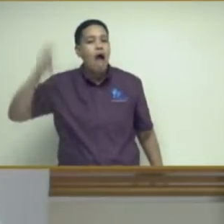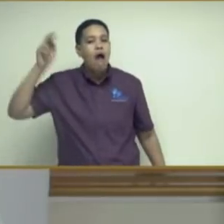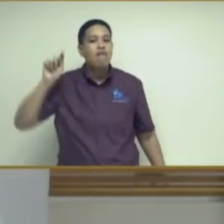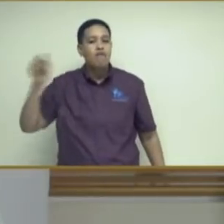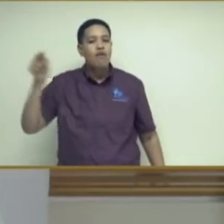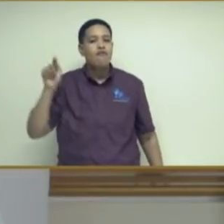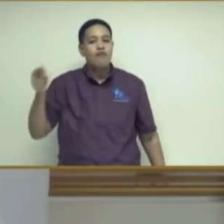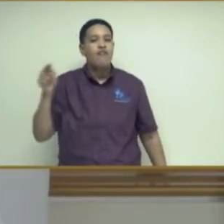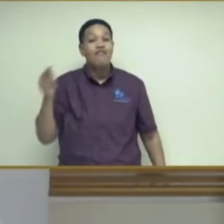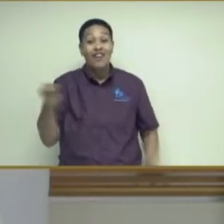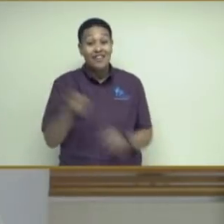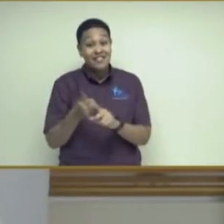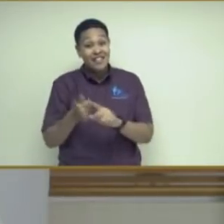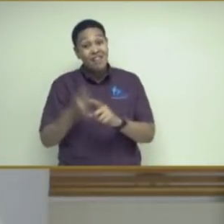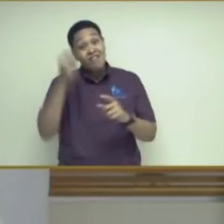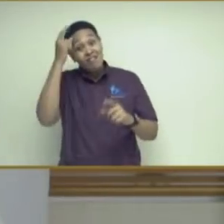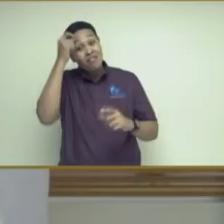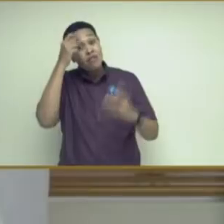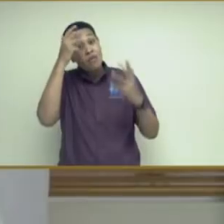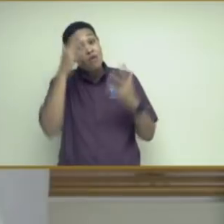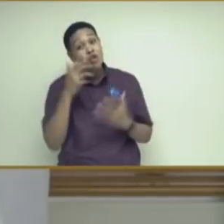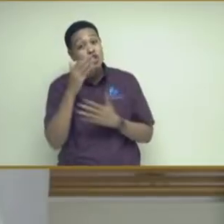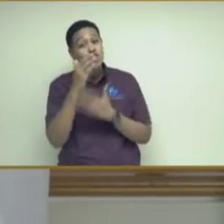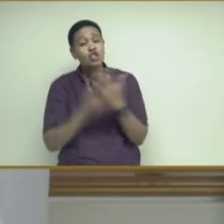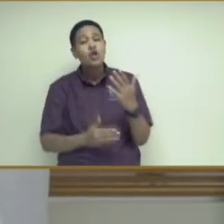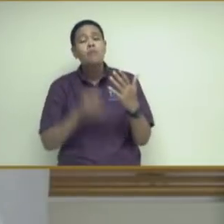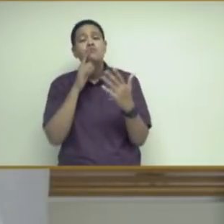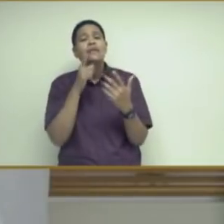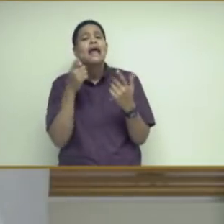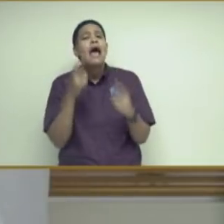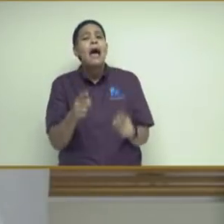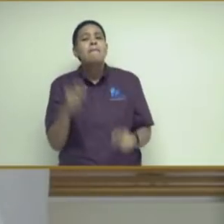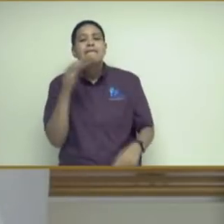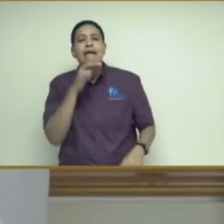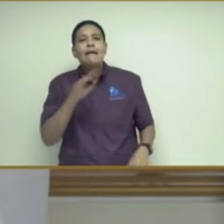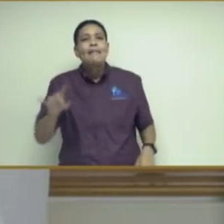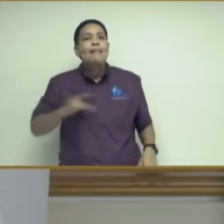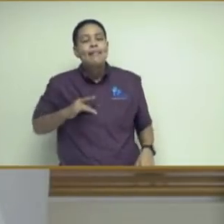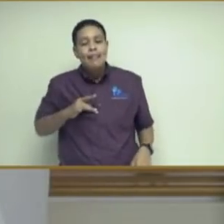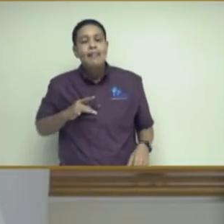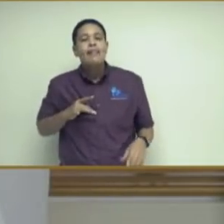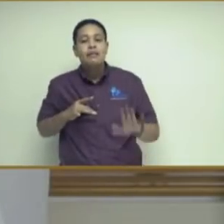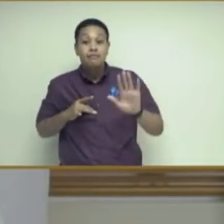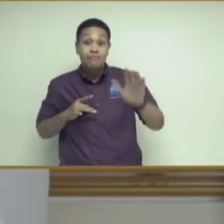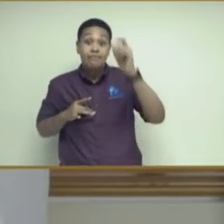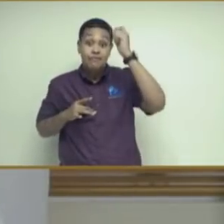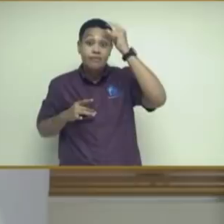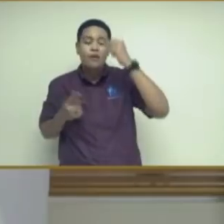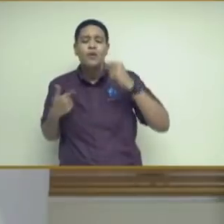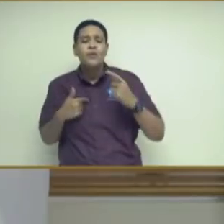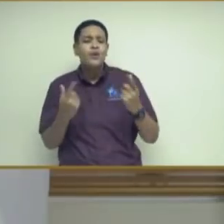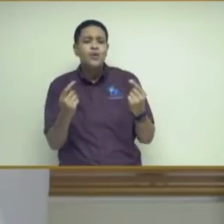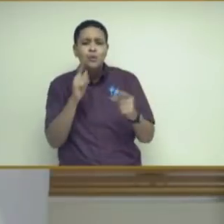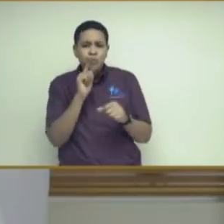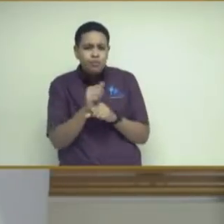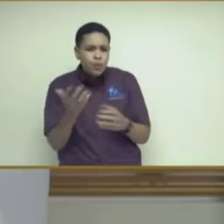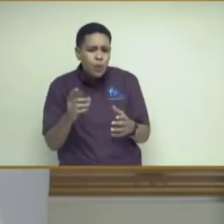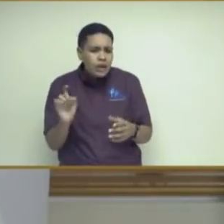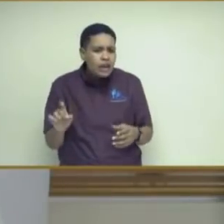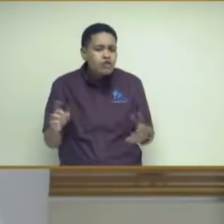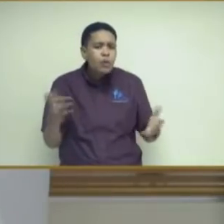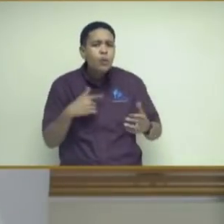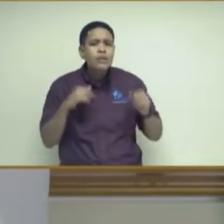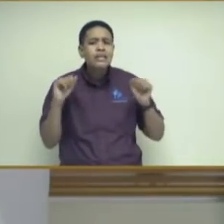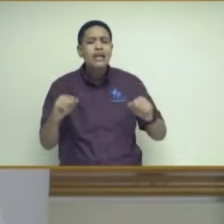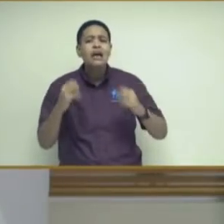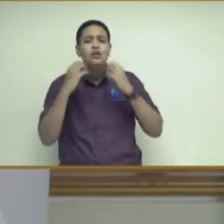some unfortunately do end up getting the virus. We do, however, do what is necessary and what we can to